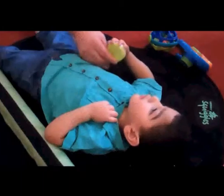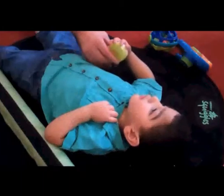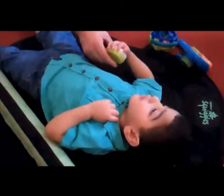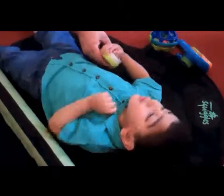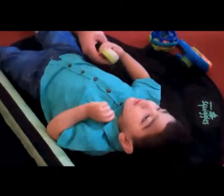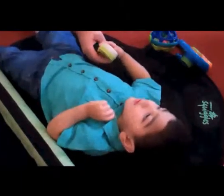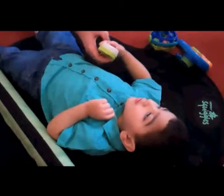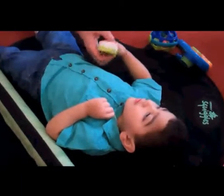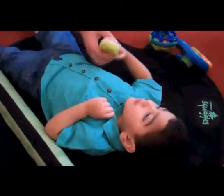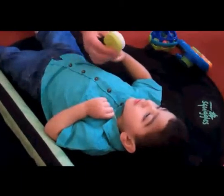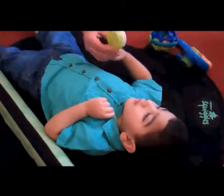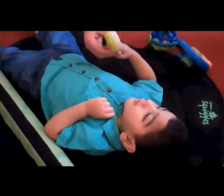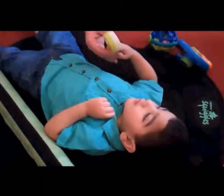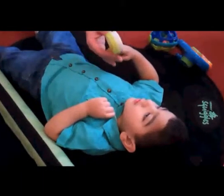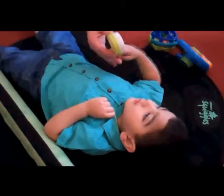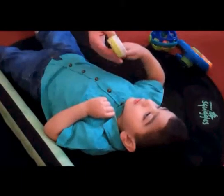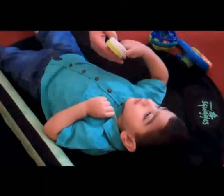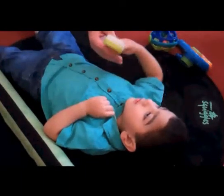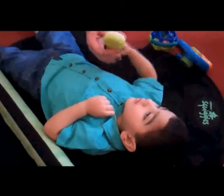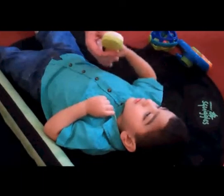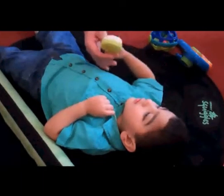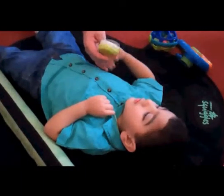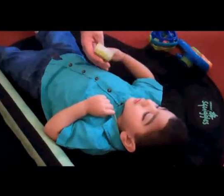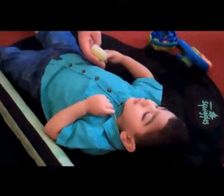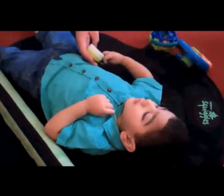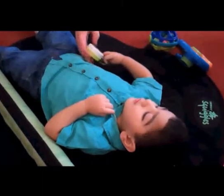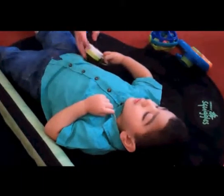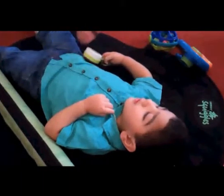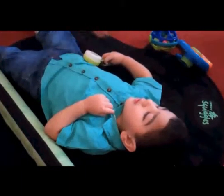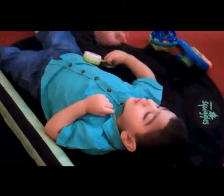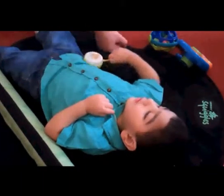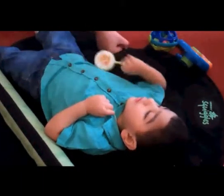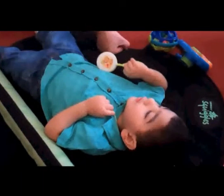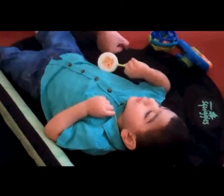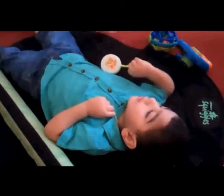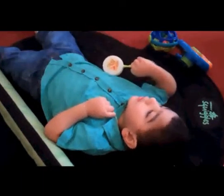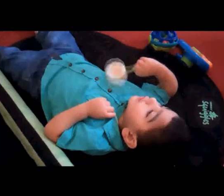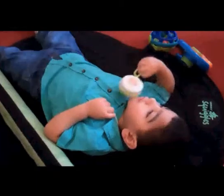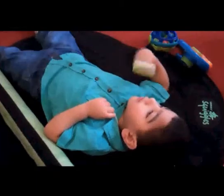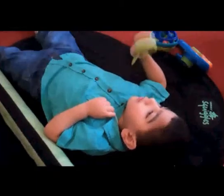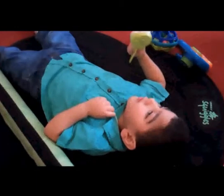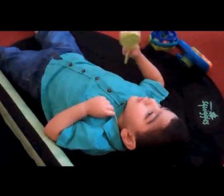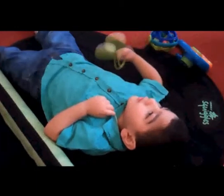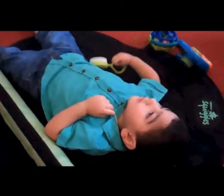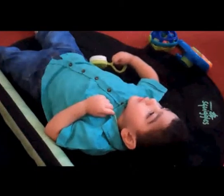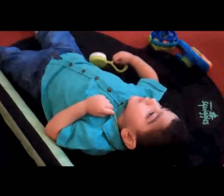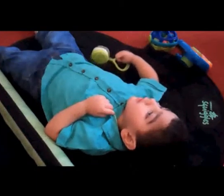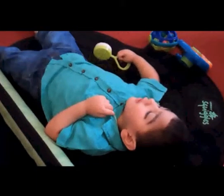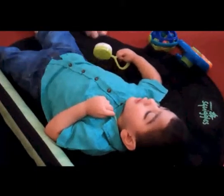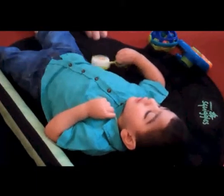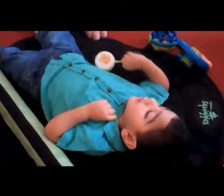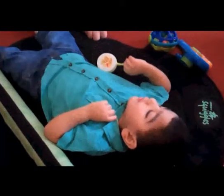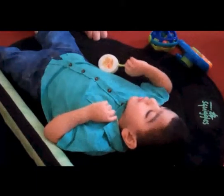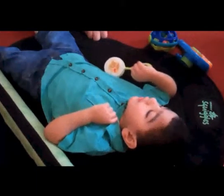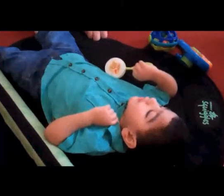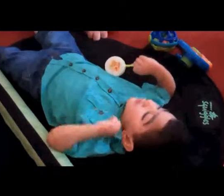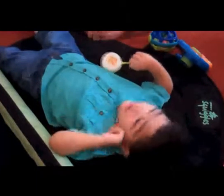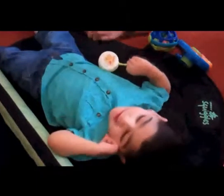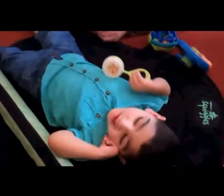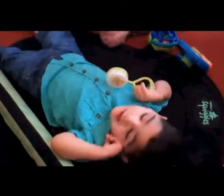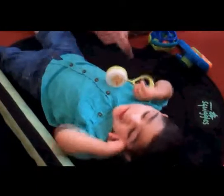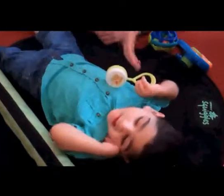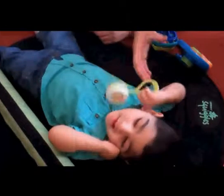When a toy is introduced, plenty of time is needed to explore it. A hand rattle is shaken by his right